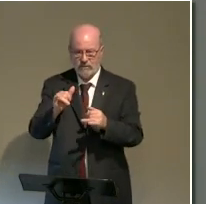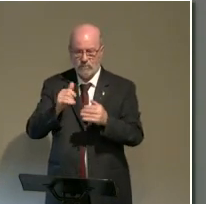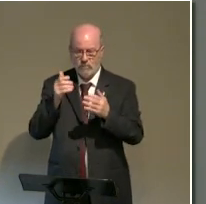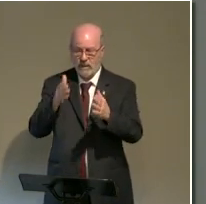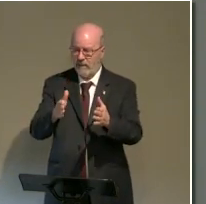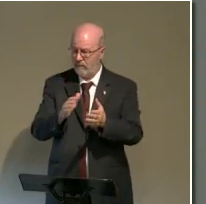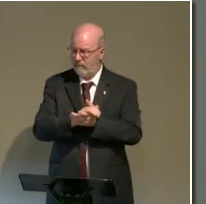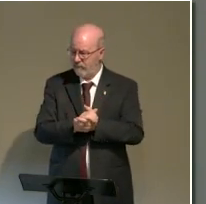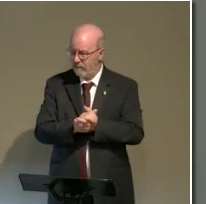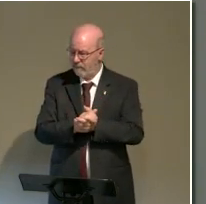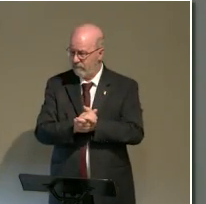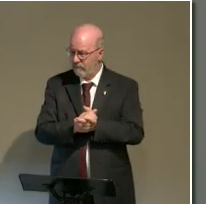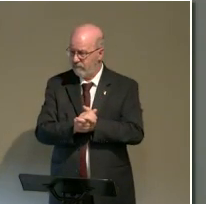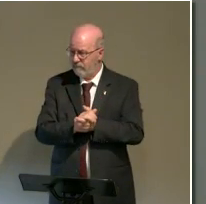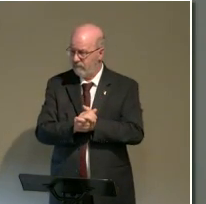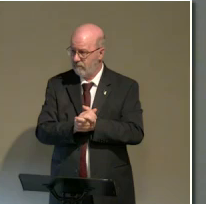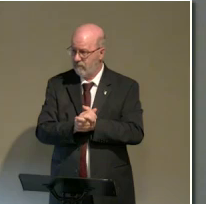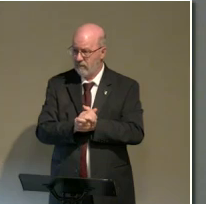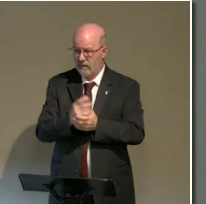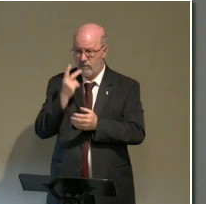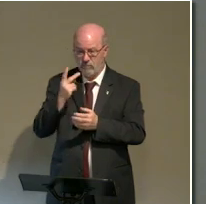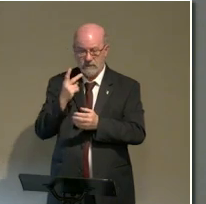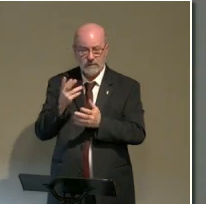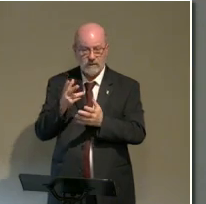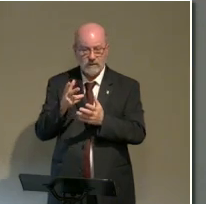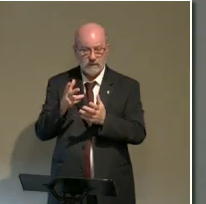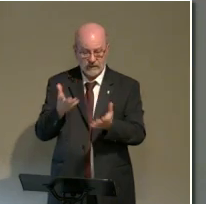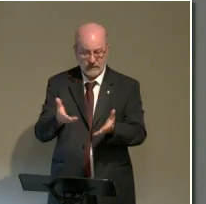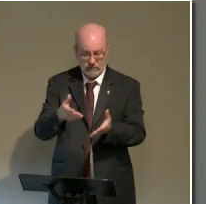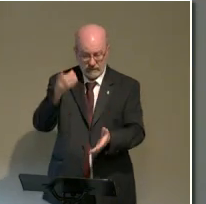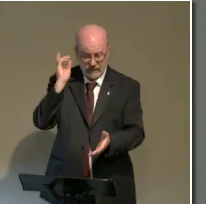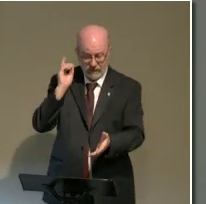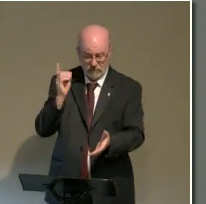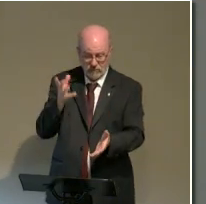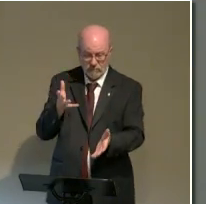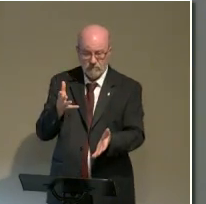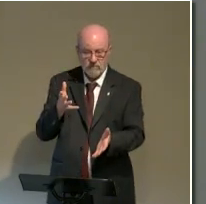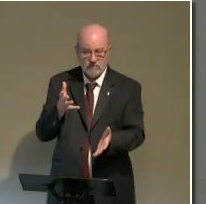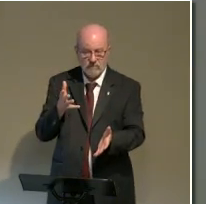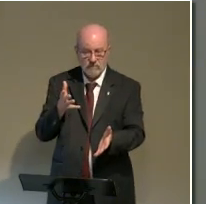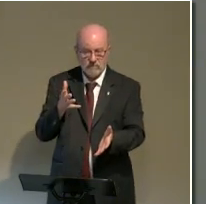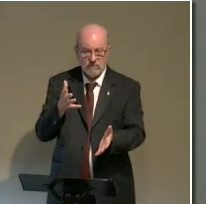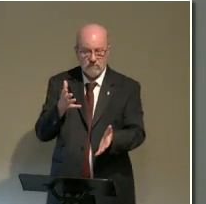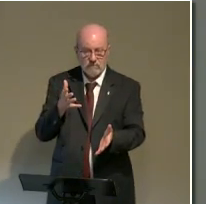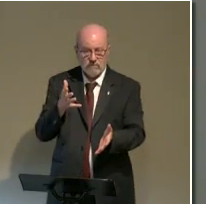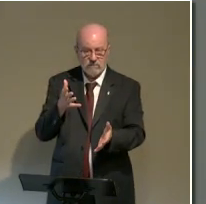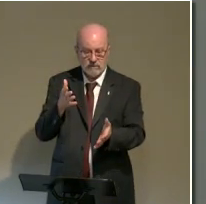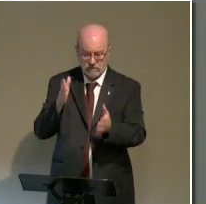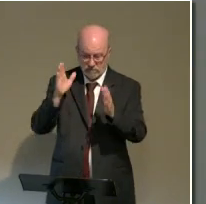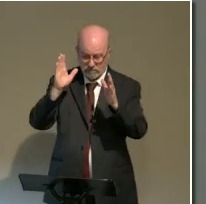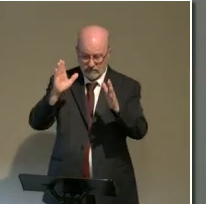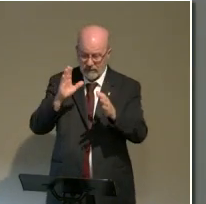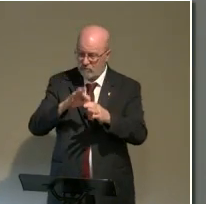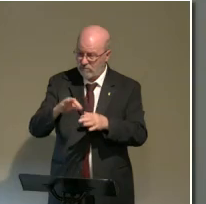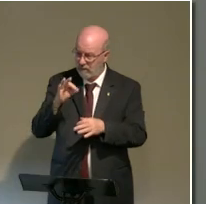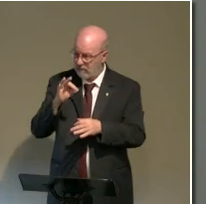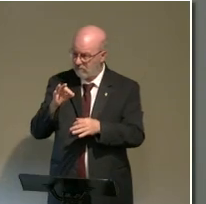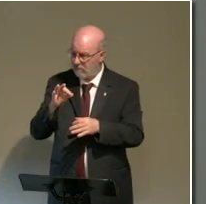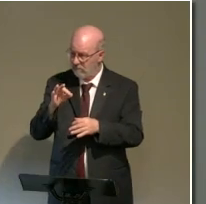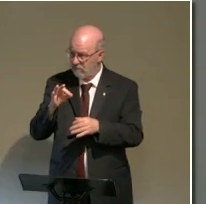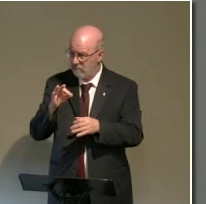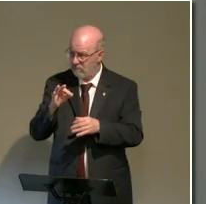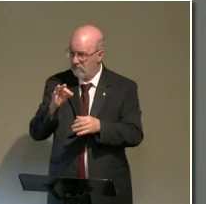okay? And you see here in Daniel, he was an exceptional